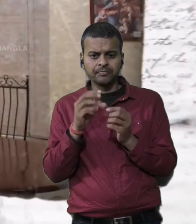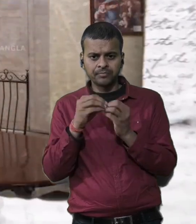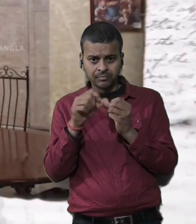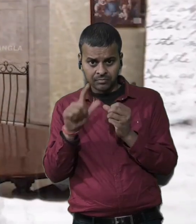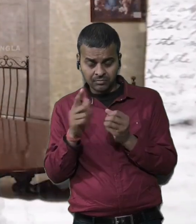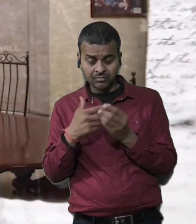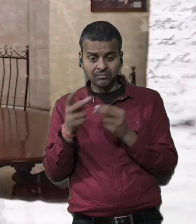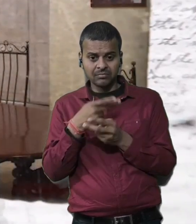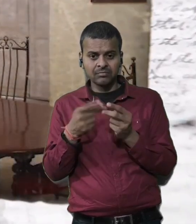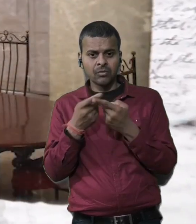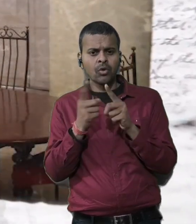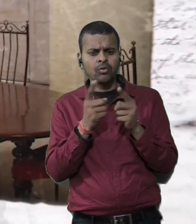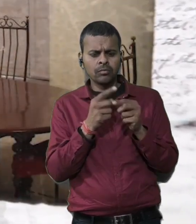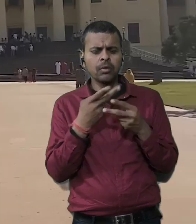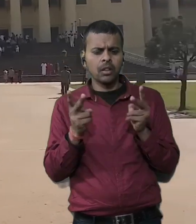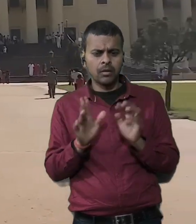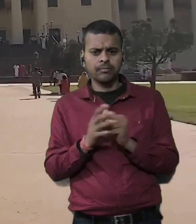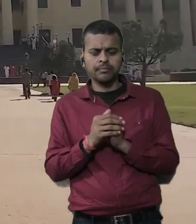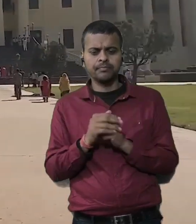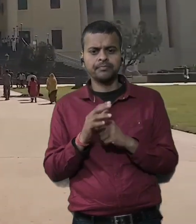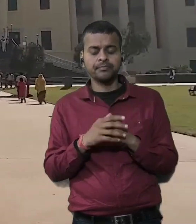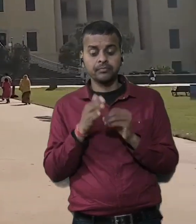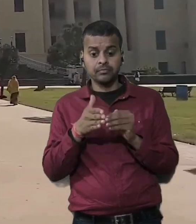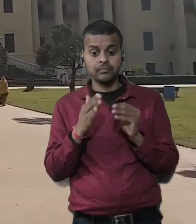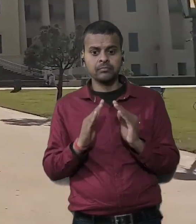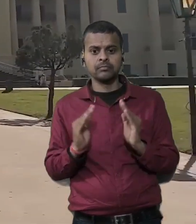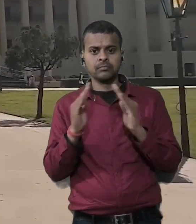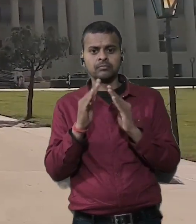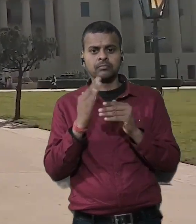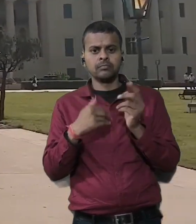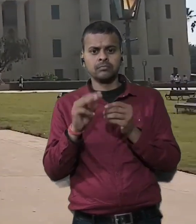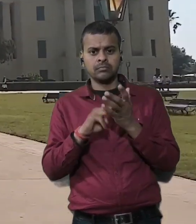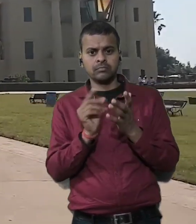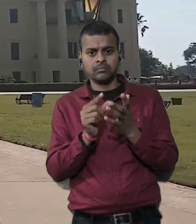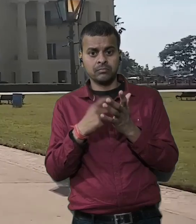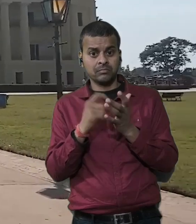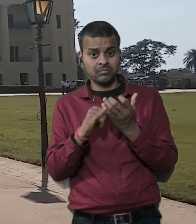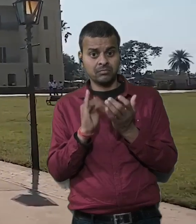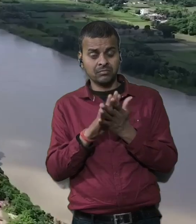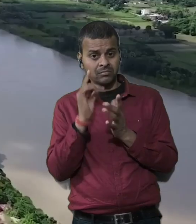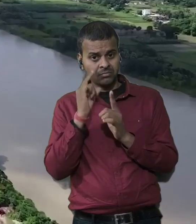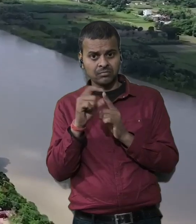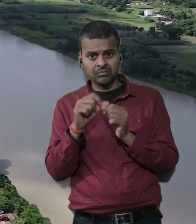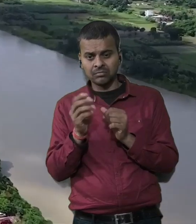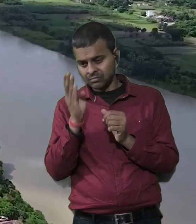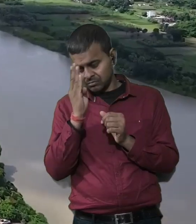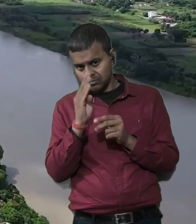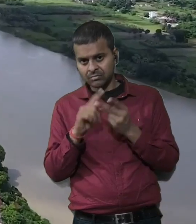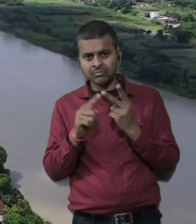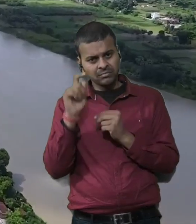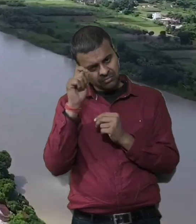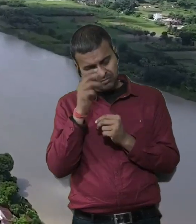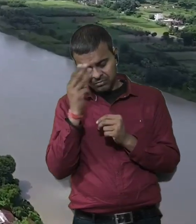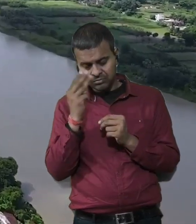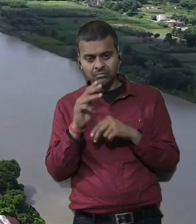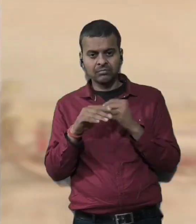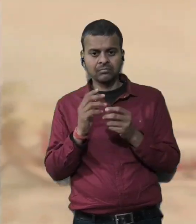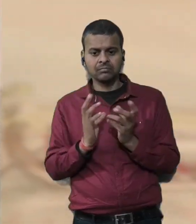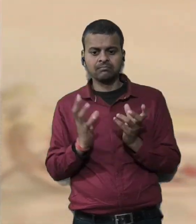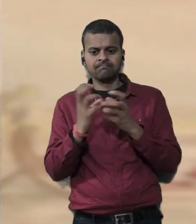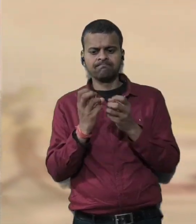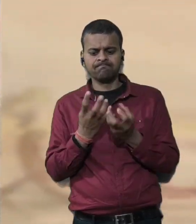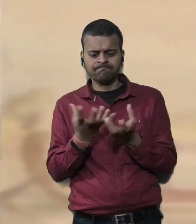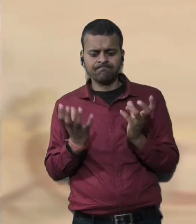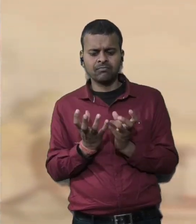rooms. On the second floor, there are the library, the ballroom and bedrooms, etc. The